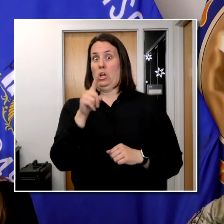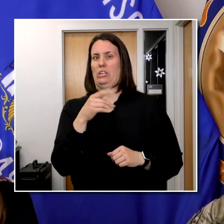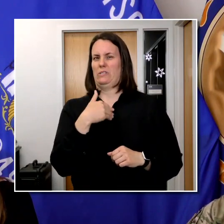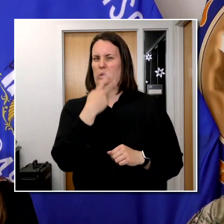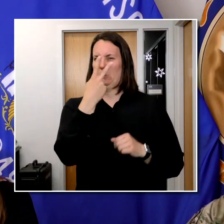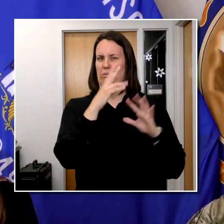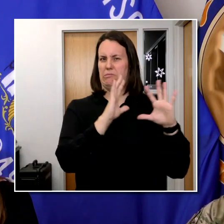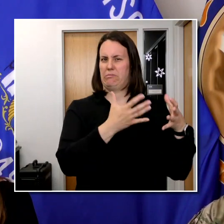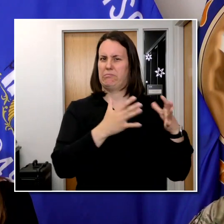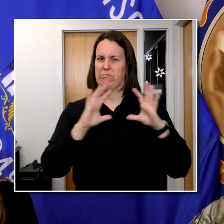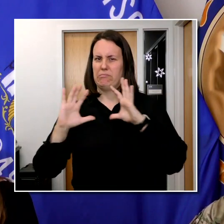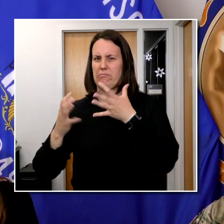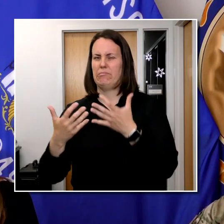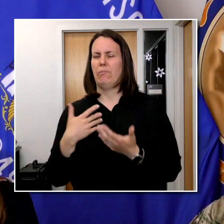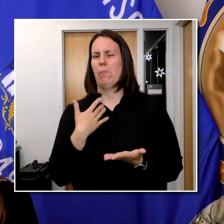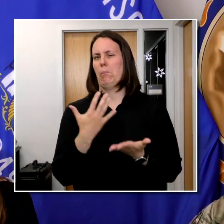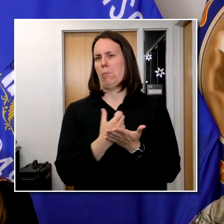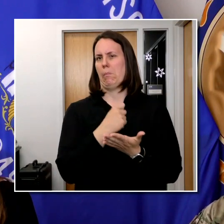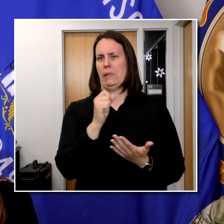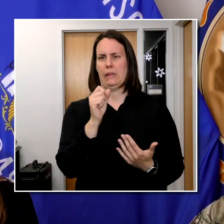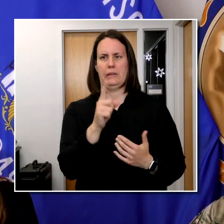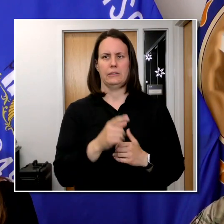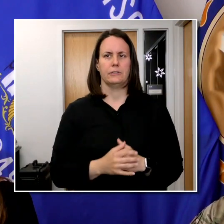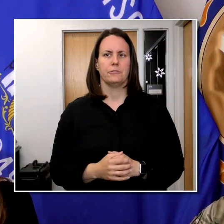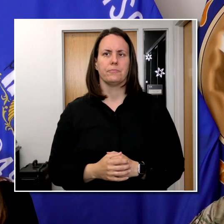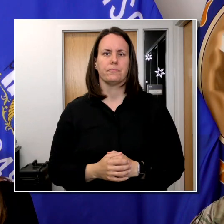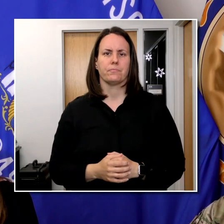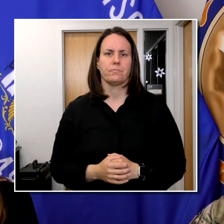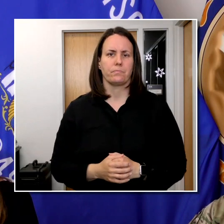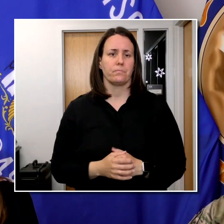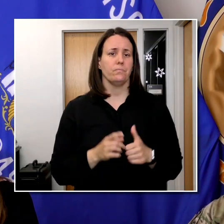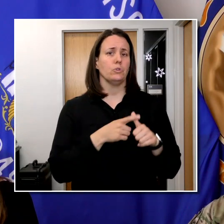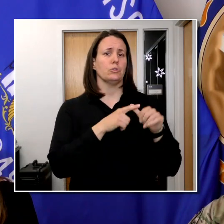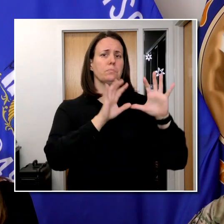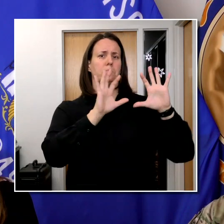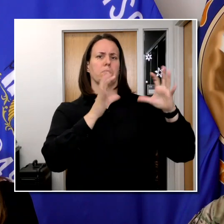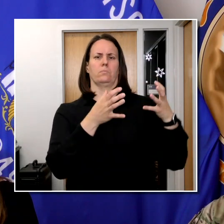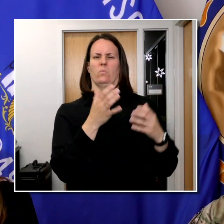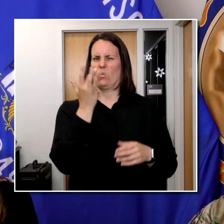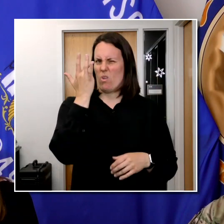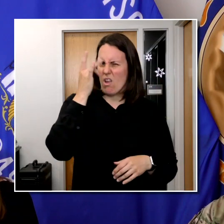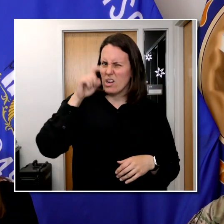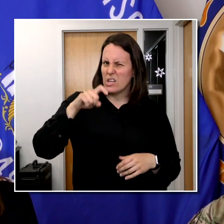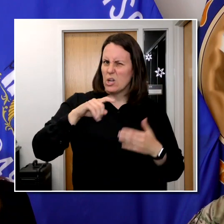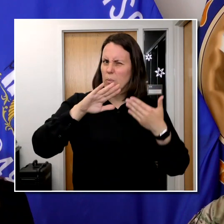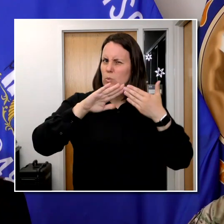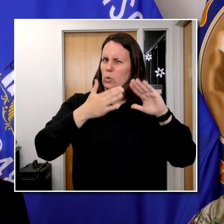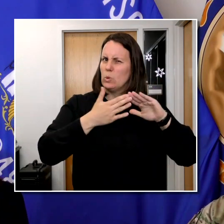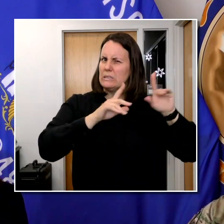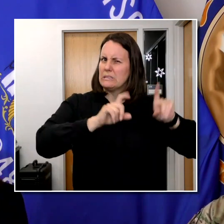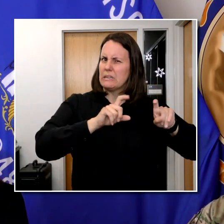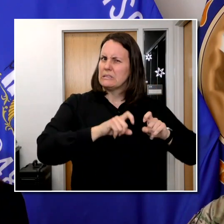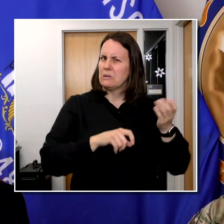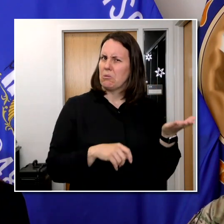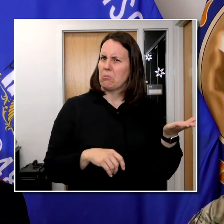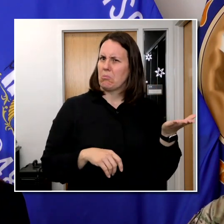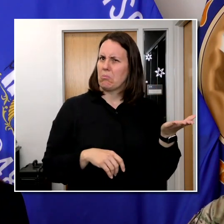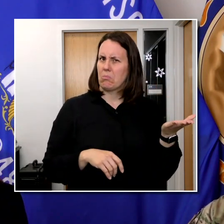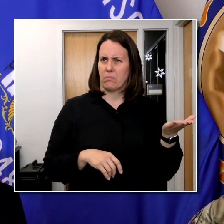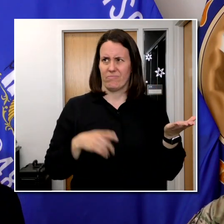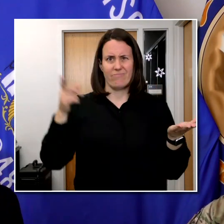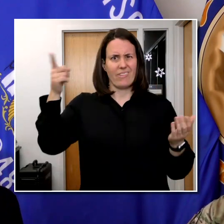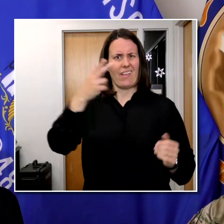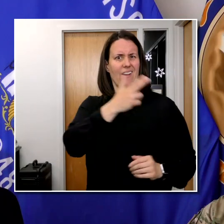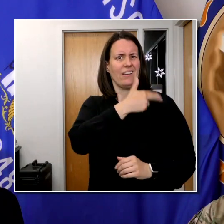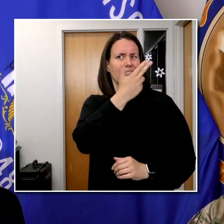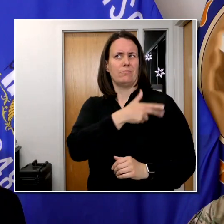Why are the community testing sites needed if we're seeing some hospitals laying off staff? Is it to try to allow them to go back to